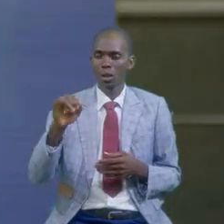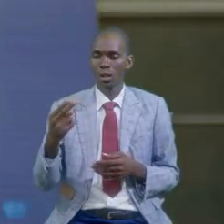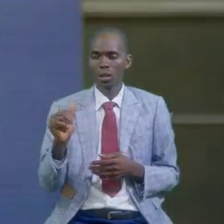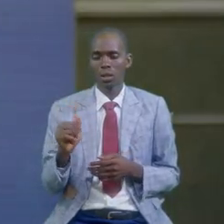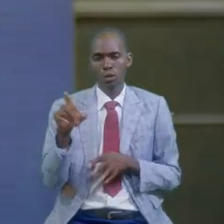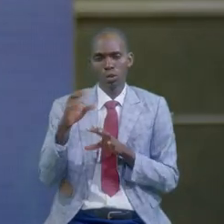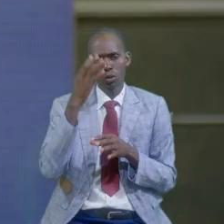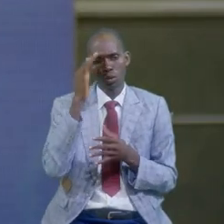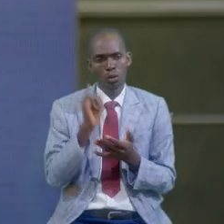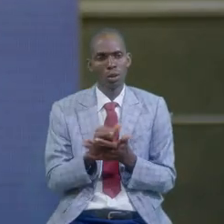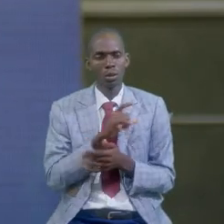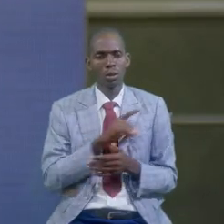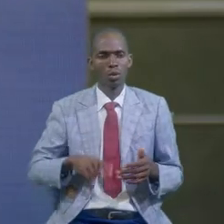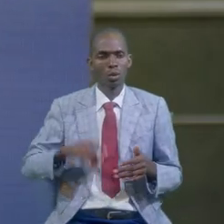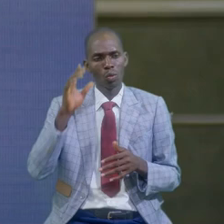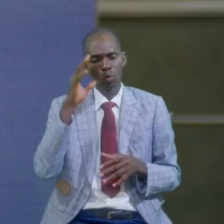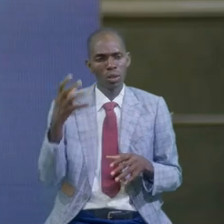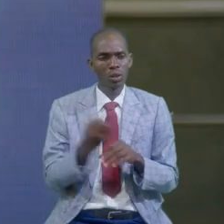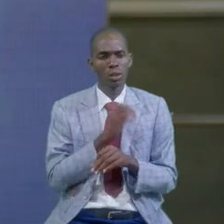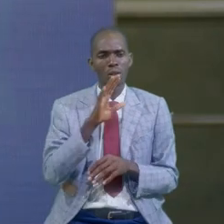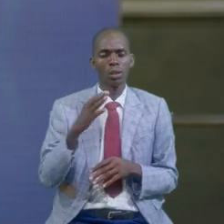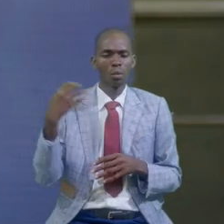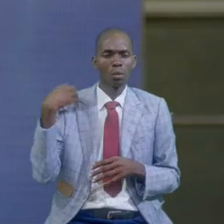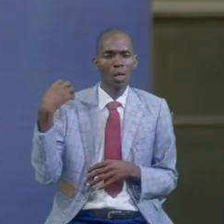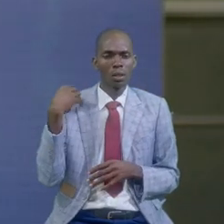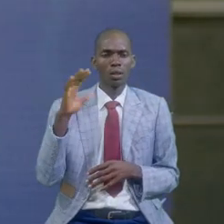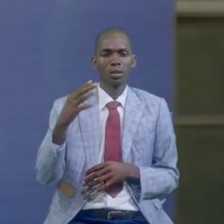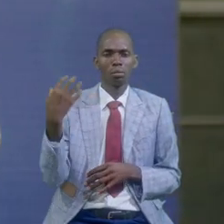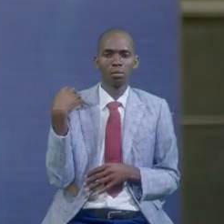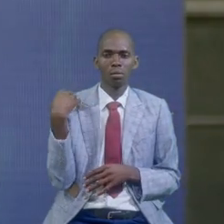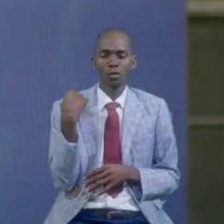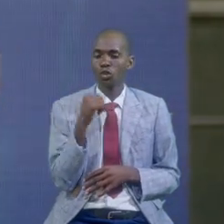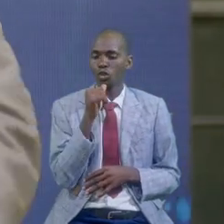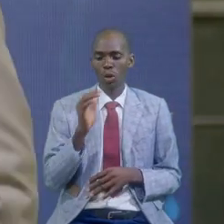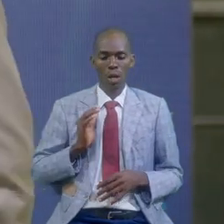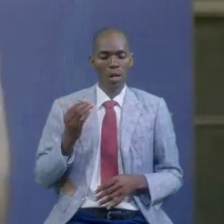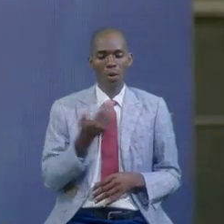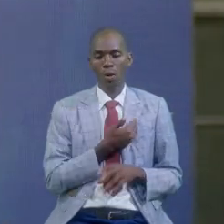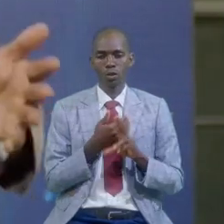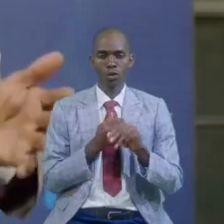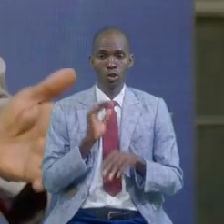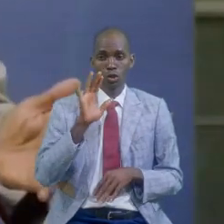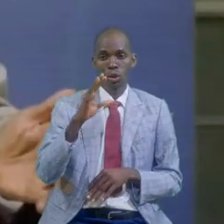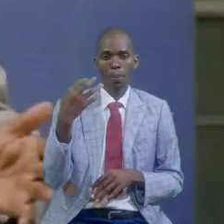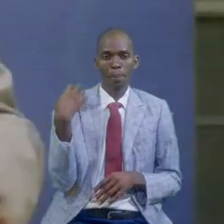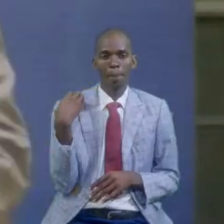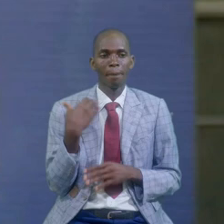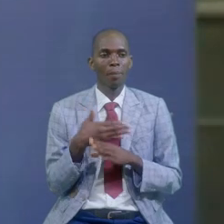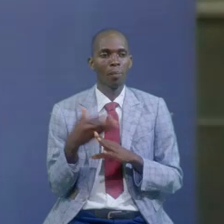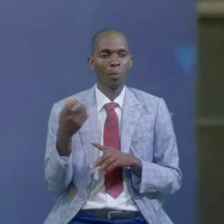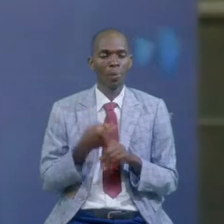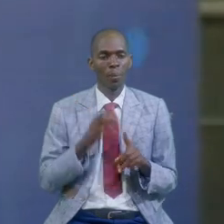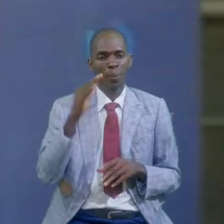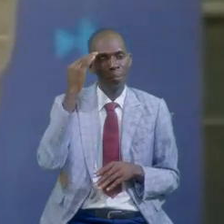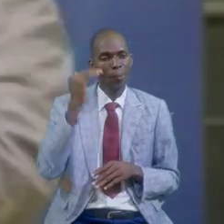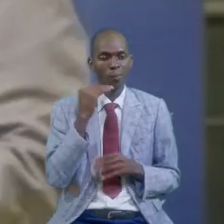will take away thy master, not our master, thy master from thy head today?